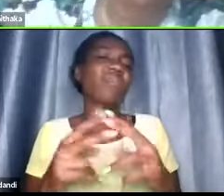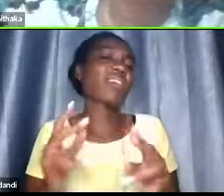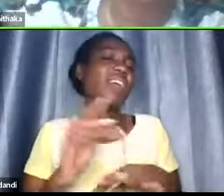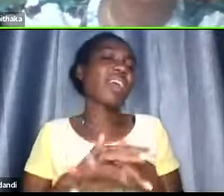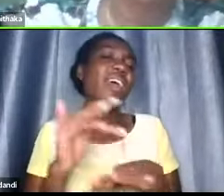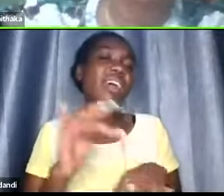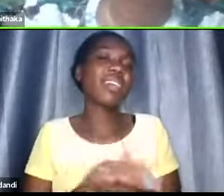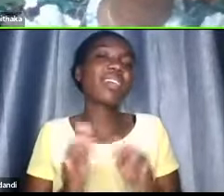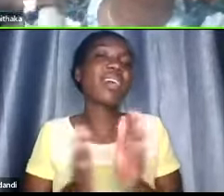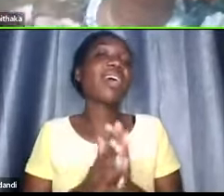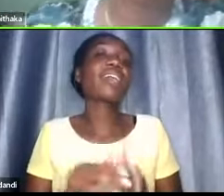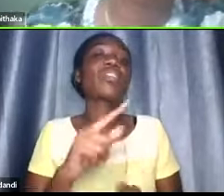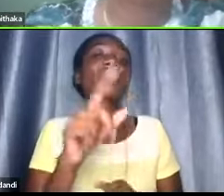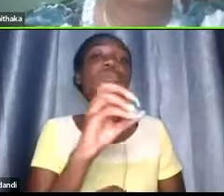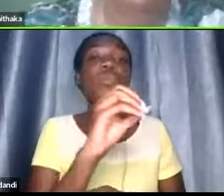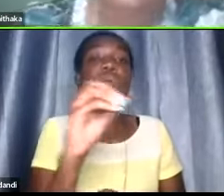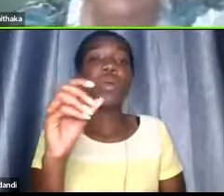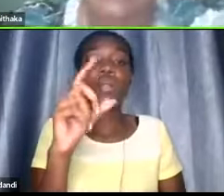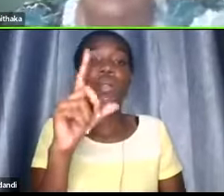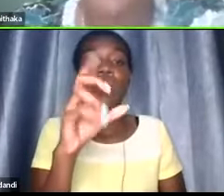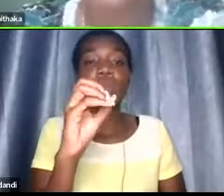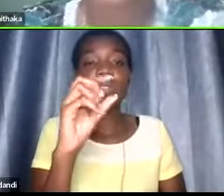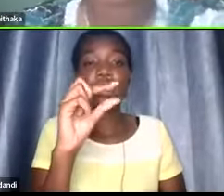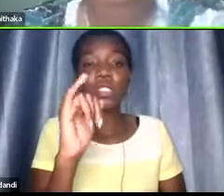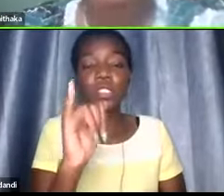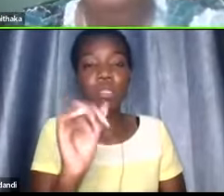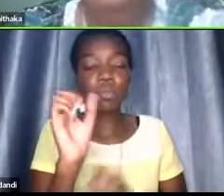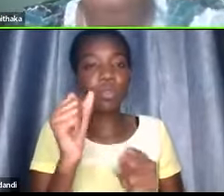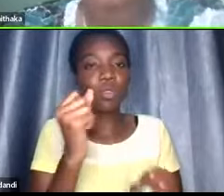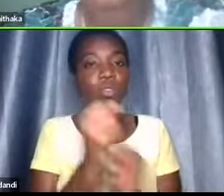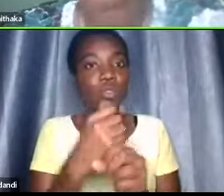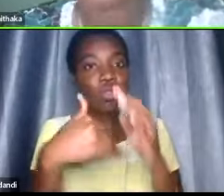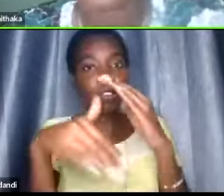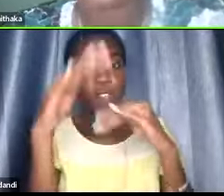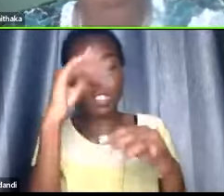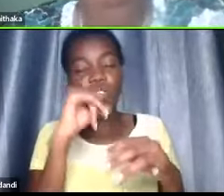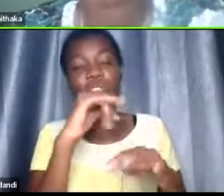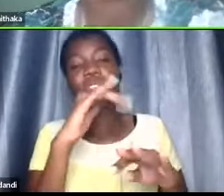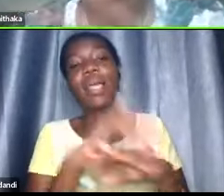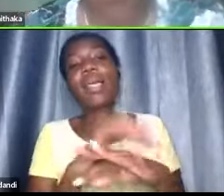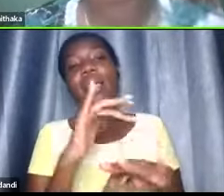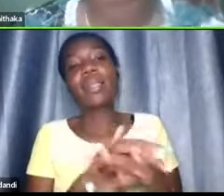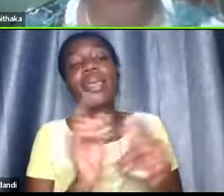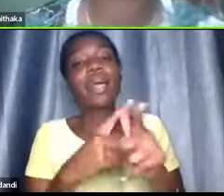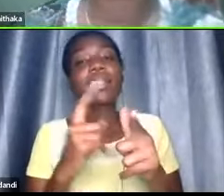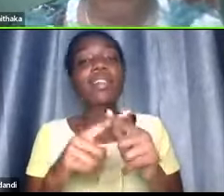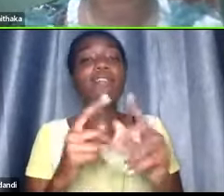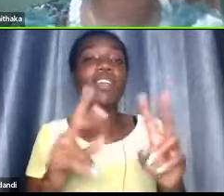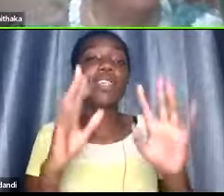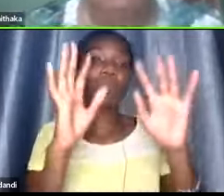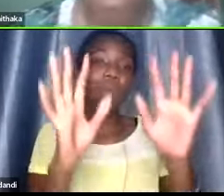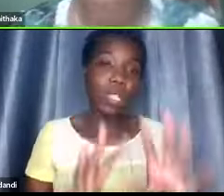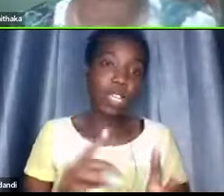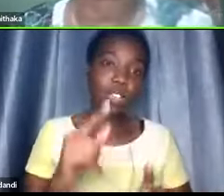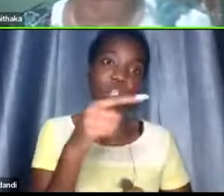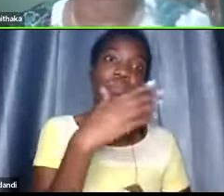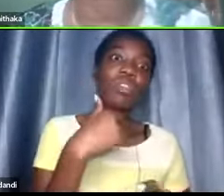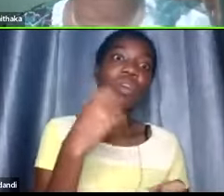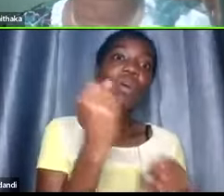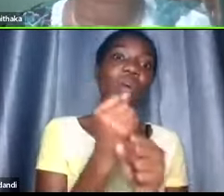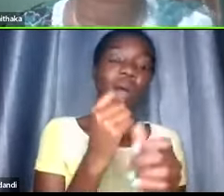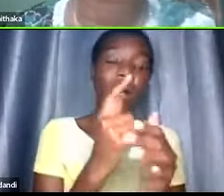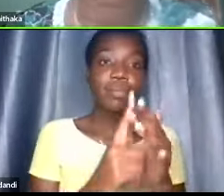the university, not in the early levels. And then it is important to find out whatever other careers, that and many others, because